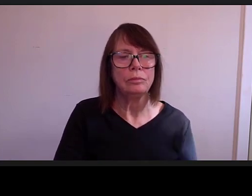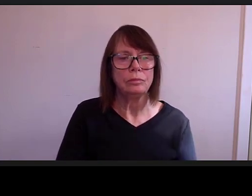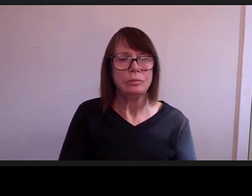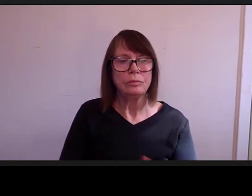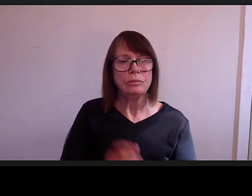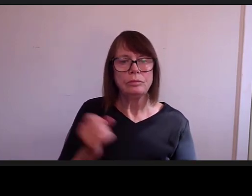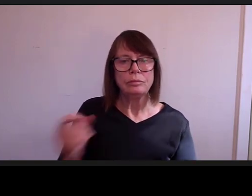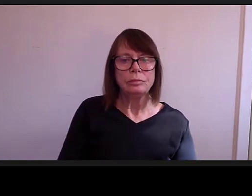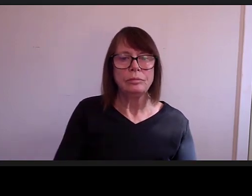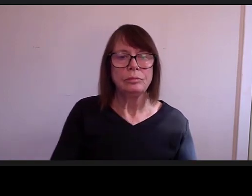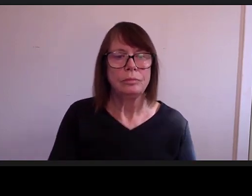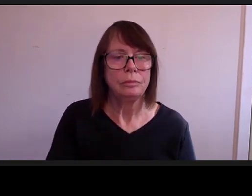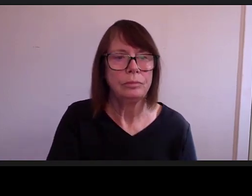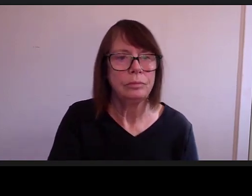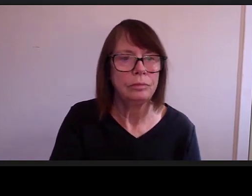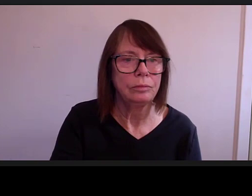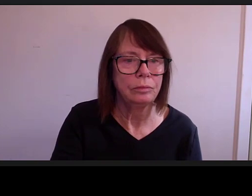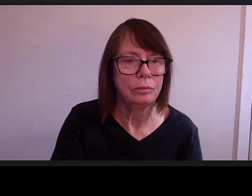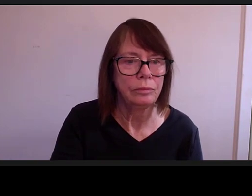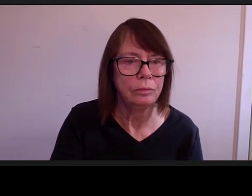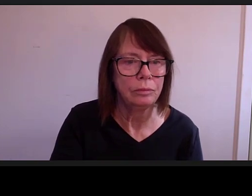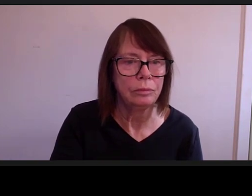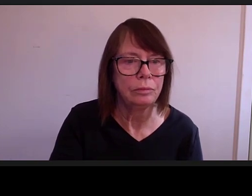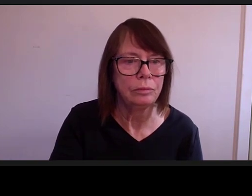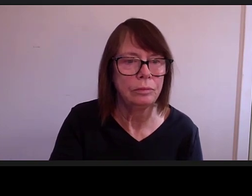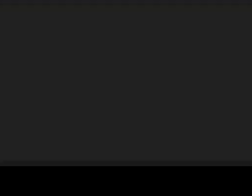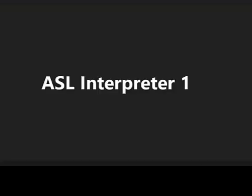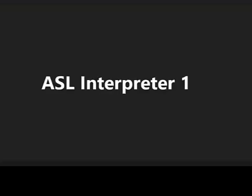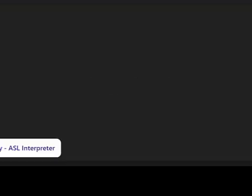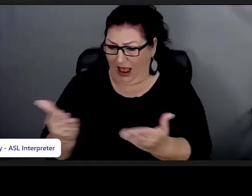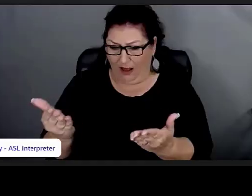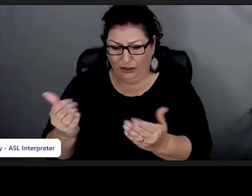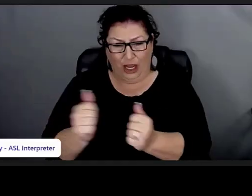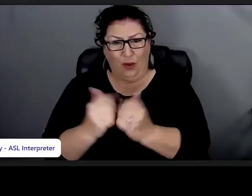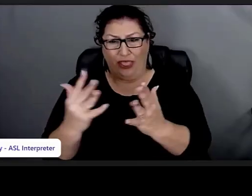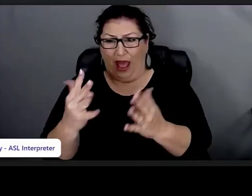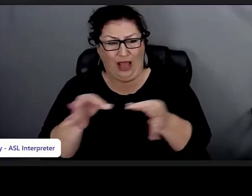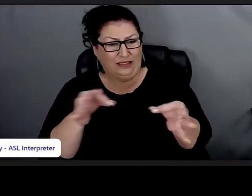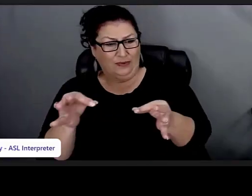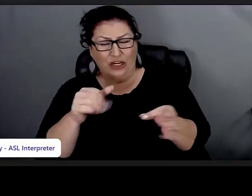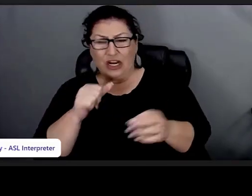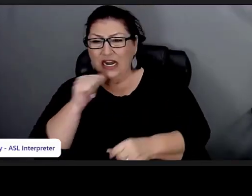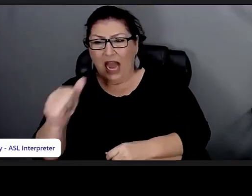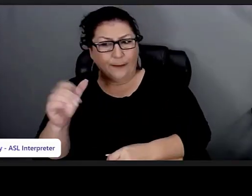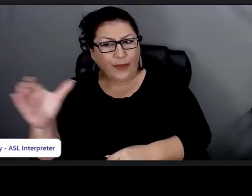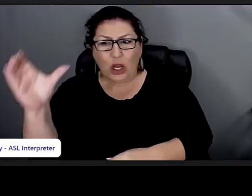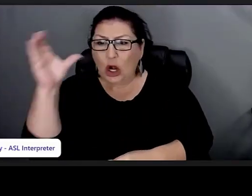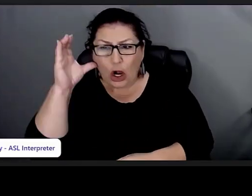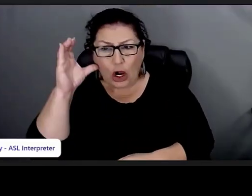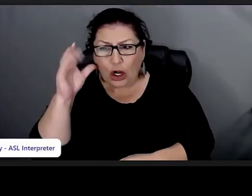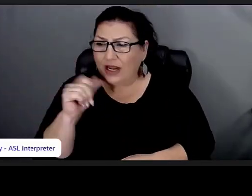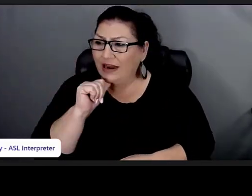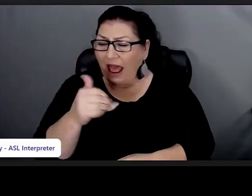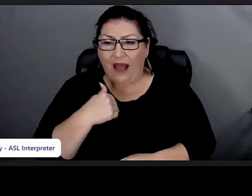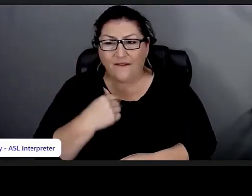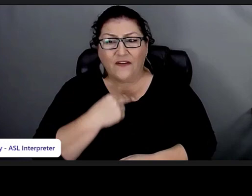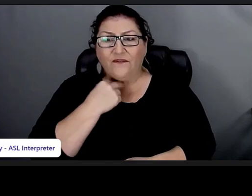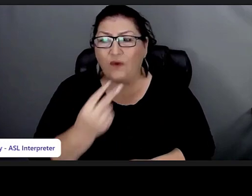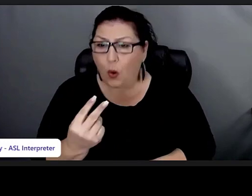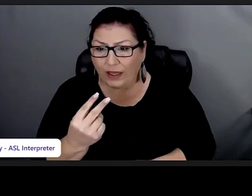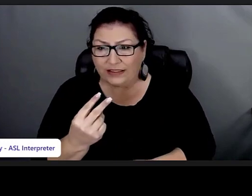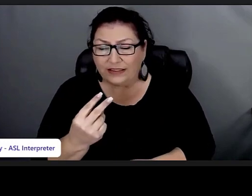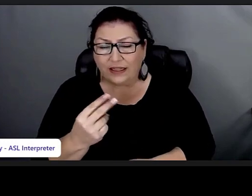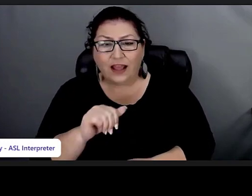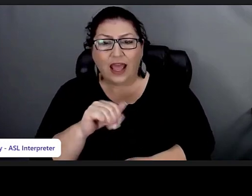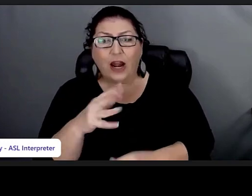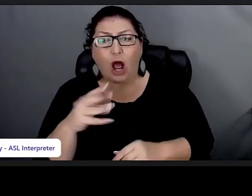important. Being treated like an object without explanation, not being heard or having a voice, and also